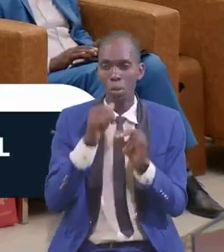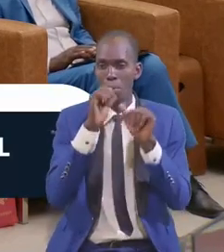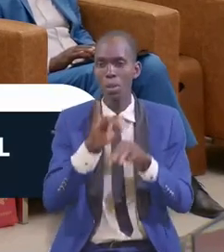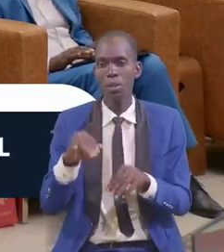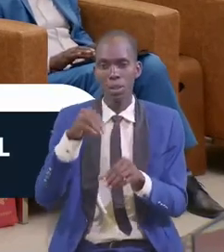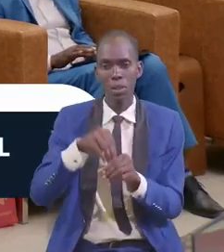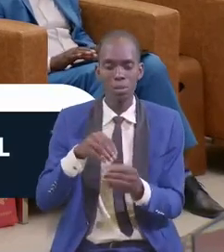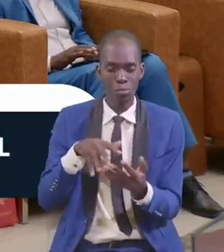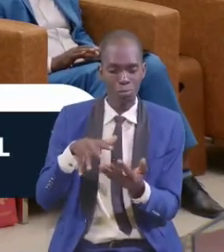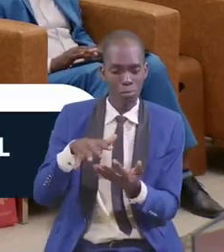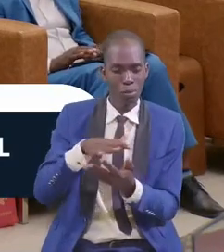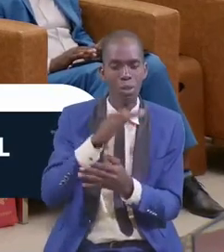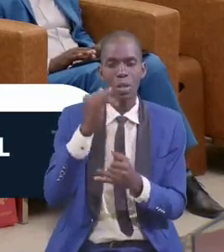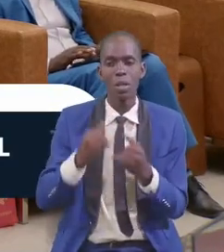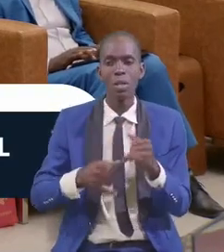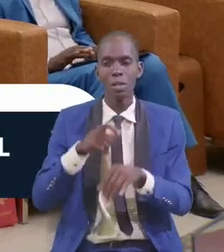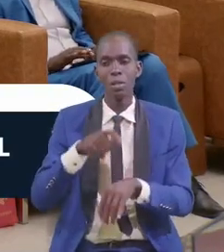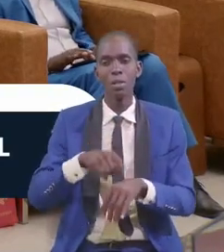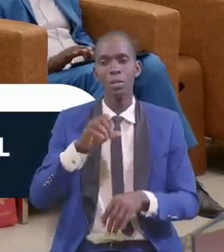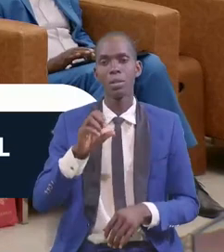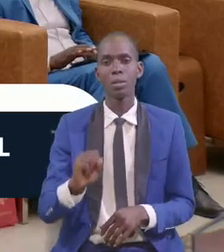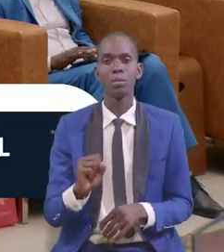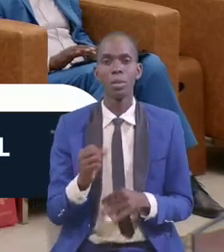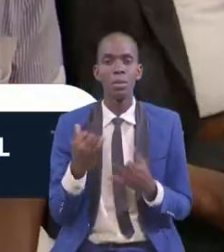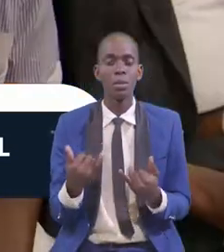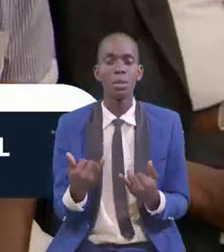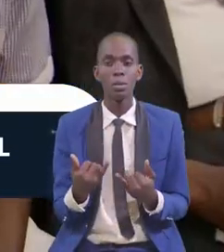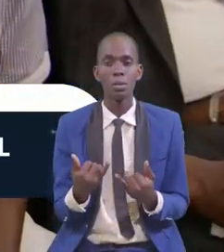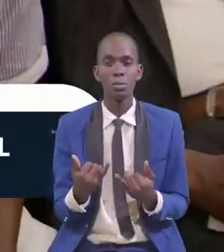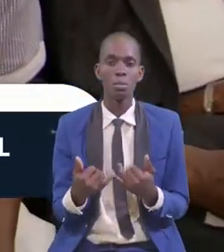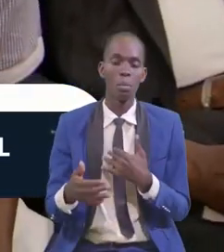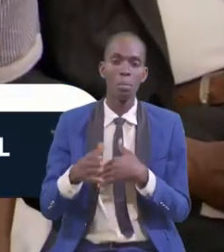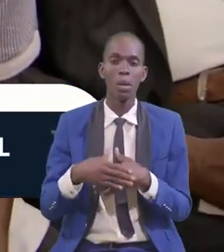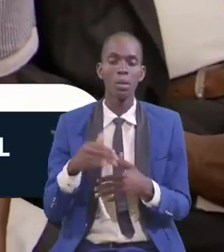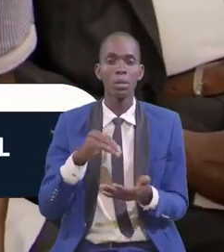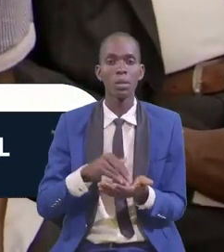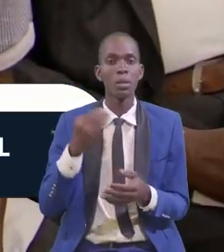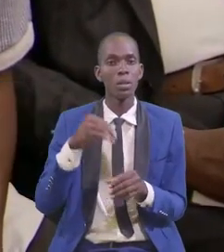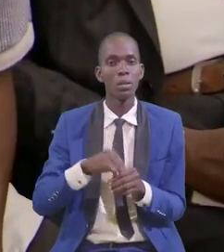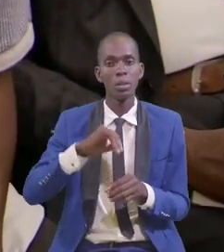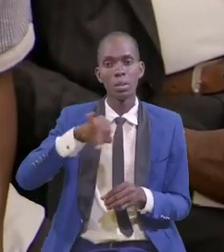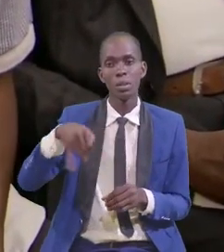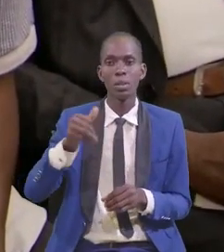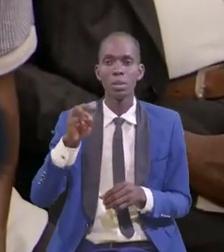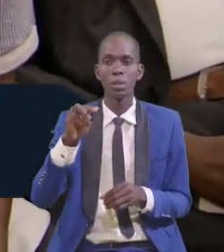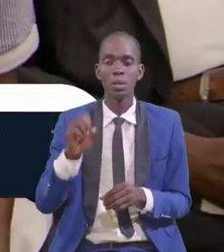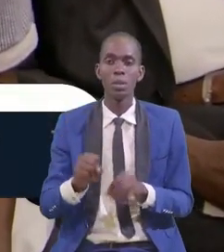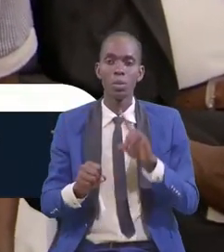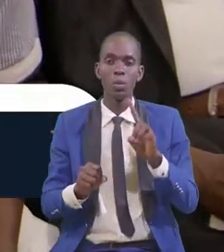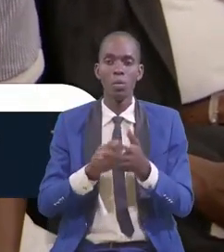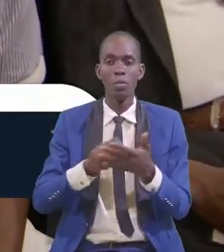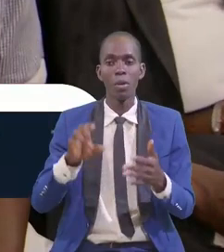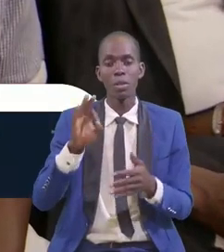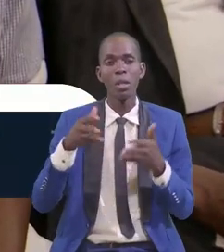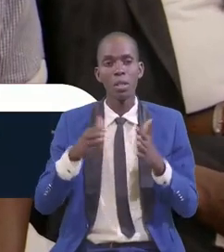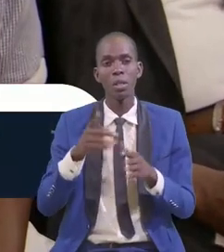in these end times. Let's go back to that again in James chapter 1, verse 9. Let the